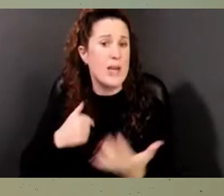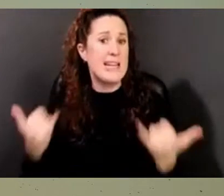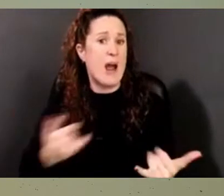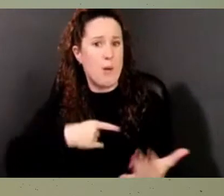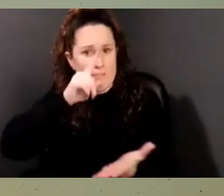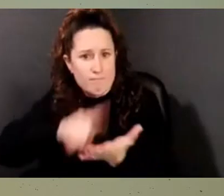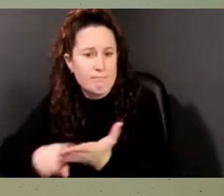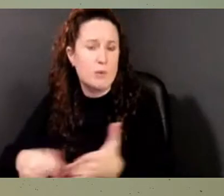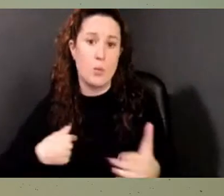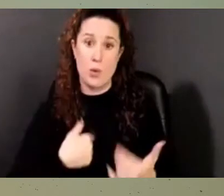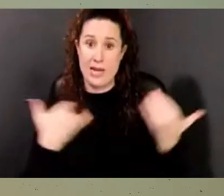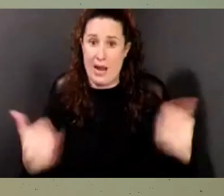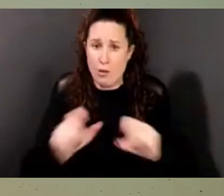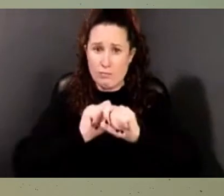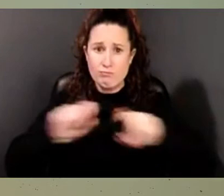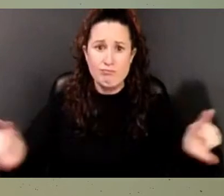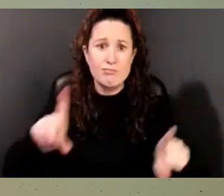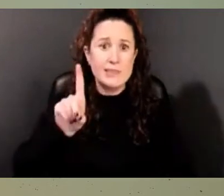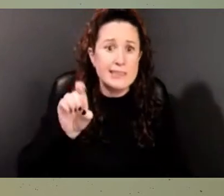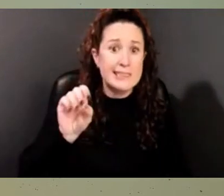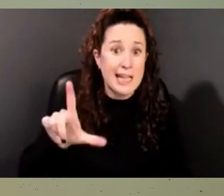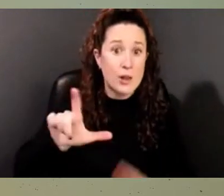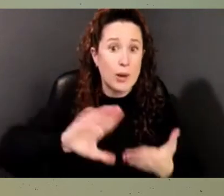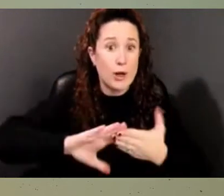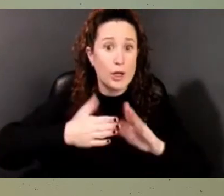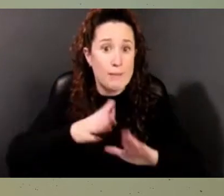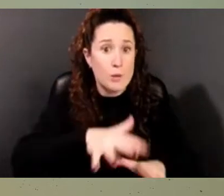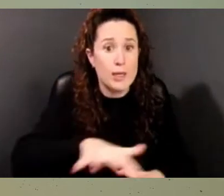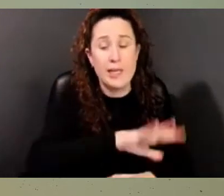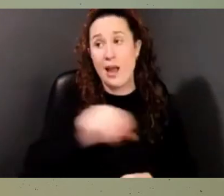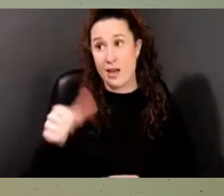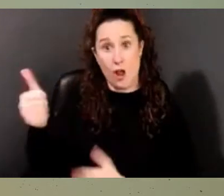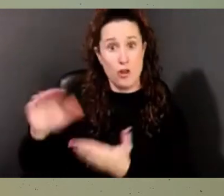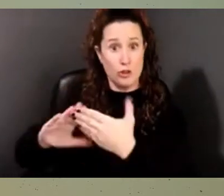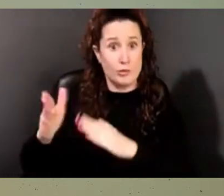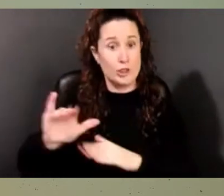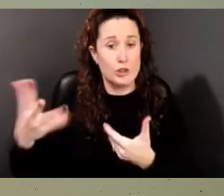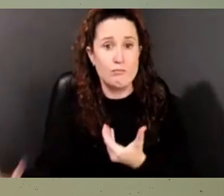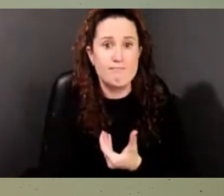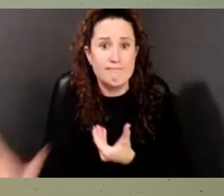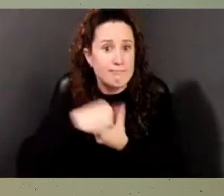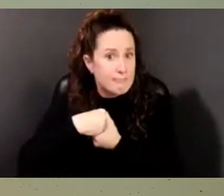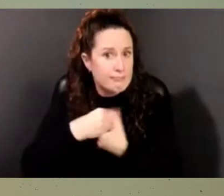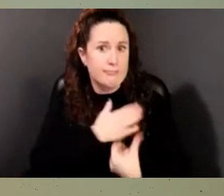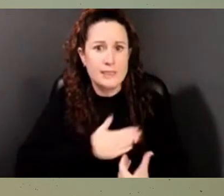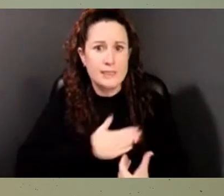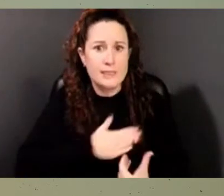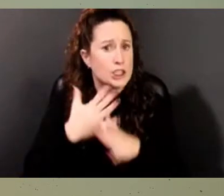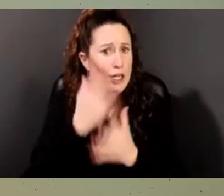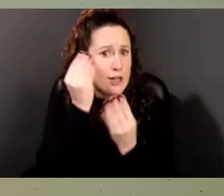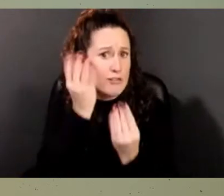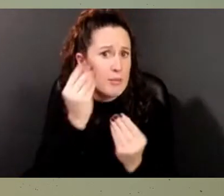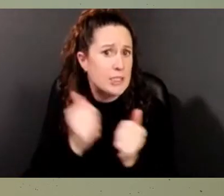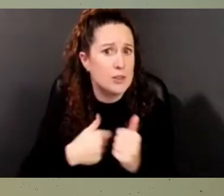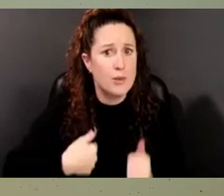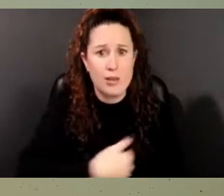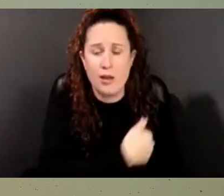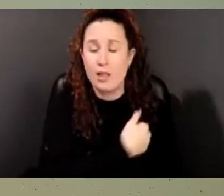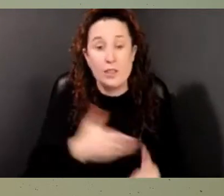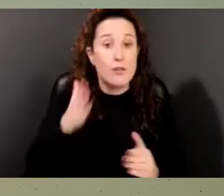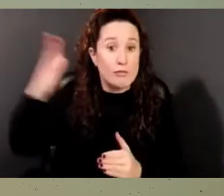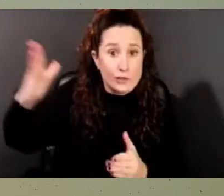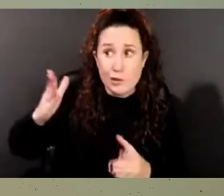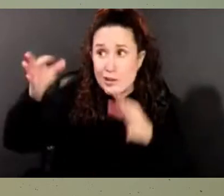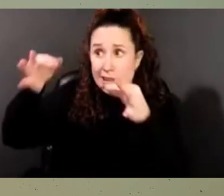Delaware community and other communities to engage with us, to share information with us, to help us make future